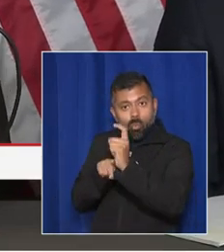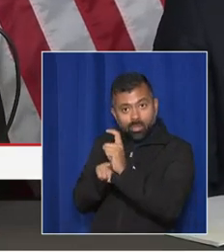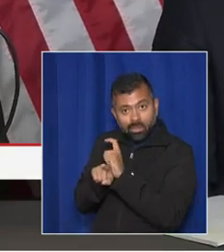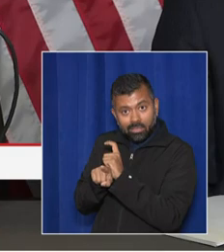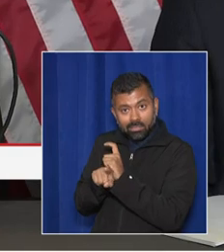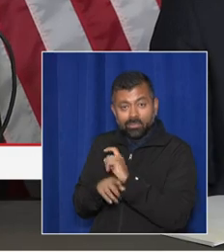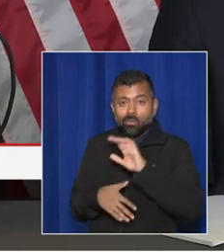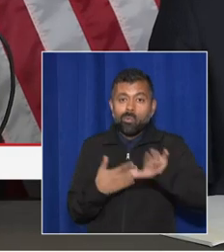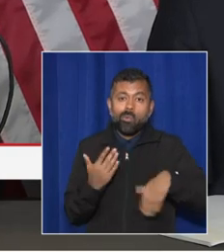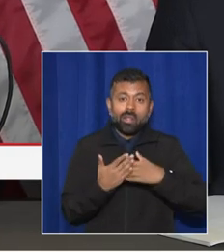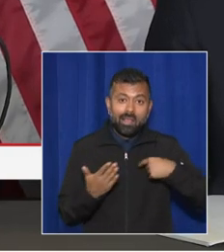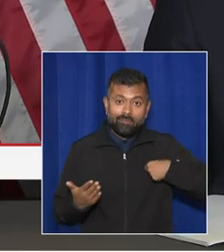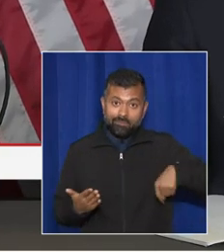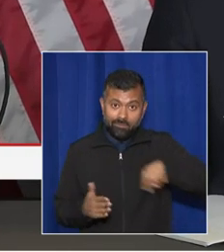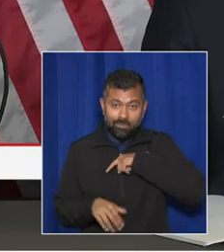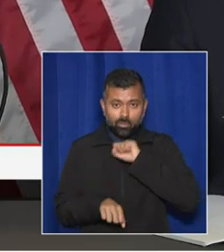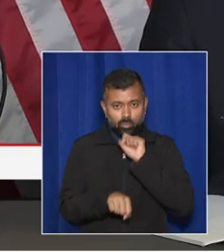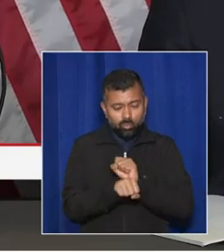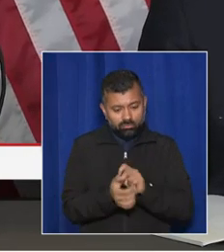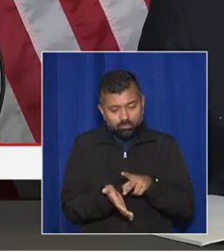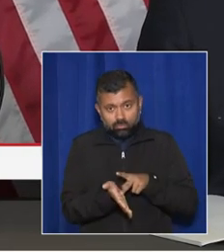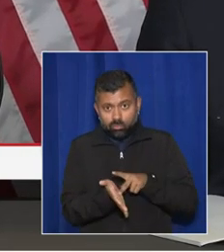double time to make sure